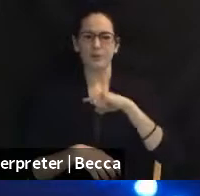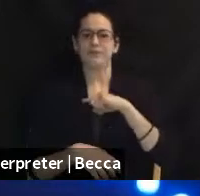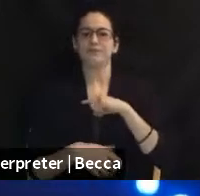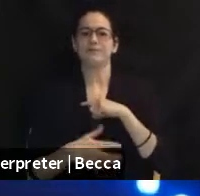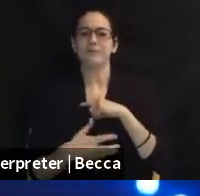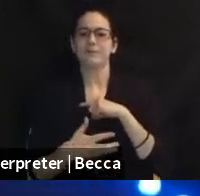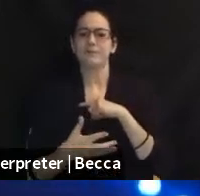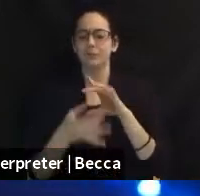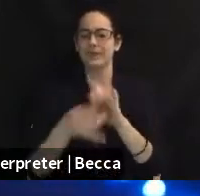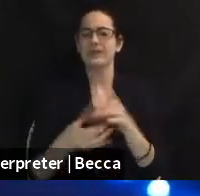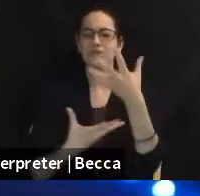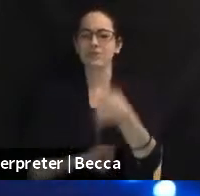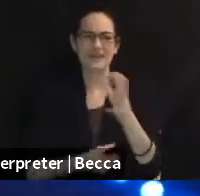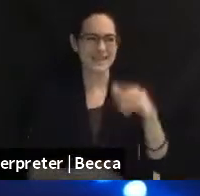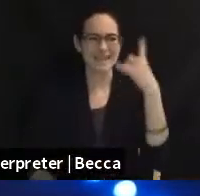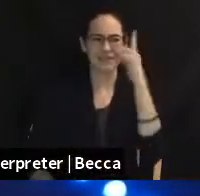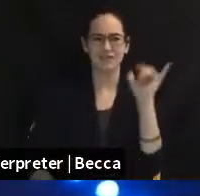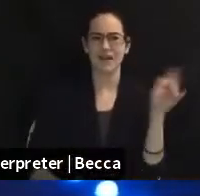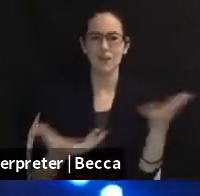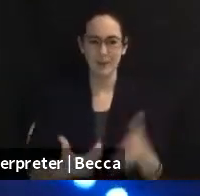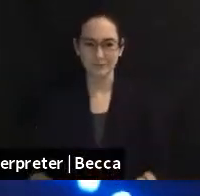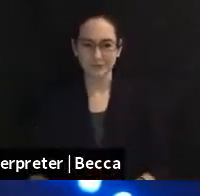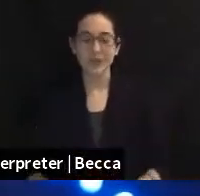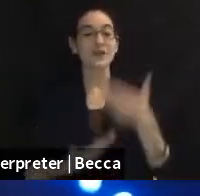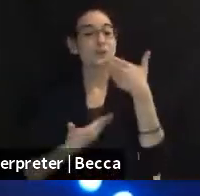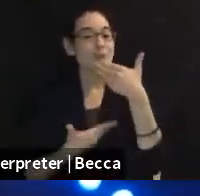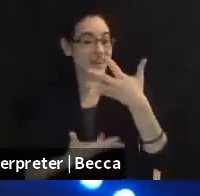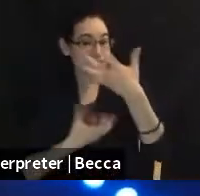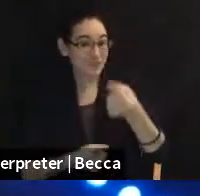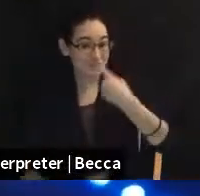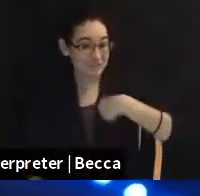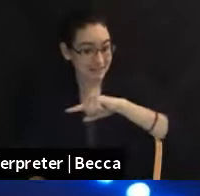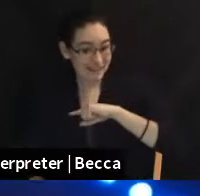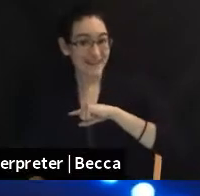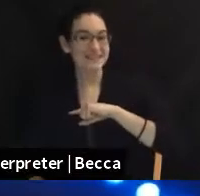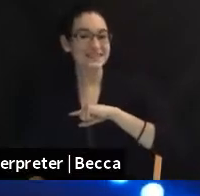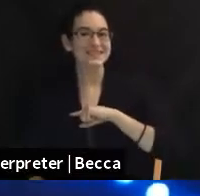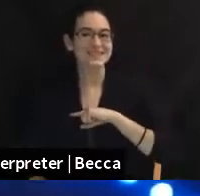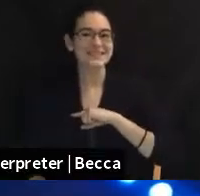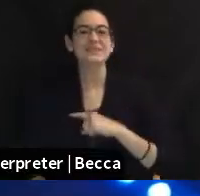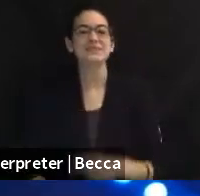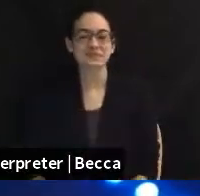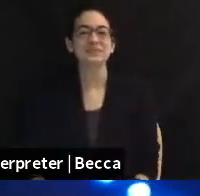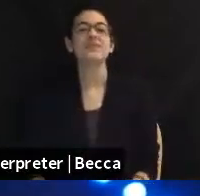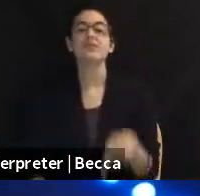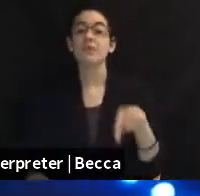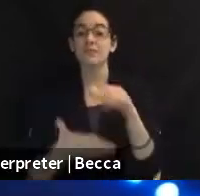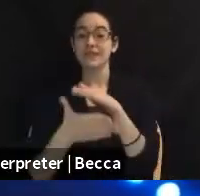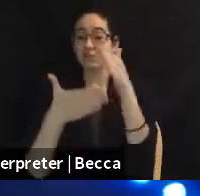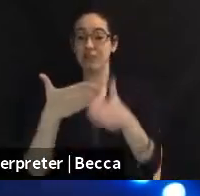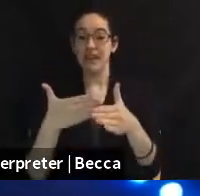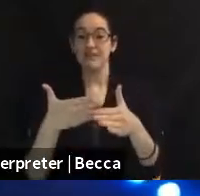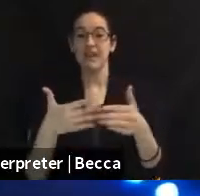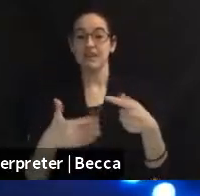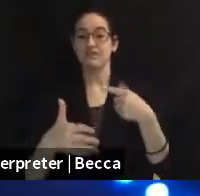that really look like? So thank you for trusting us, whether you know it or not, from this weekend and the weekends to come,